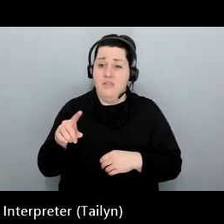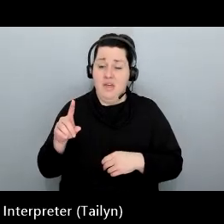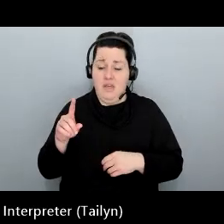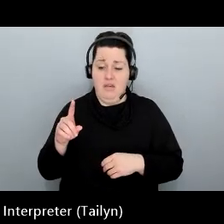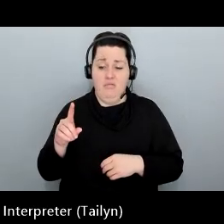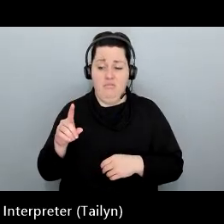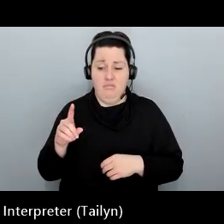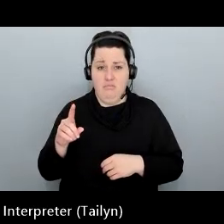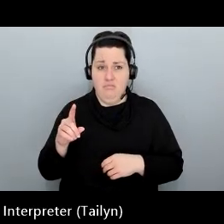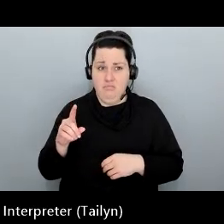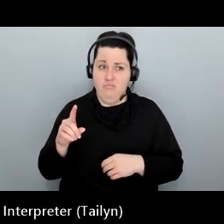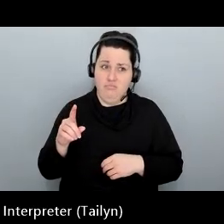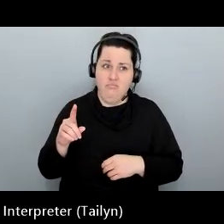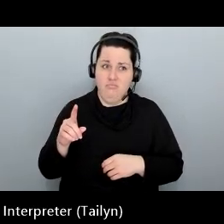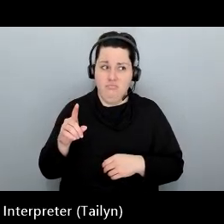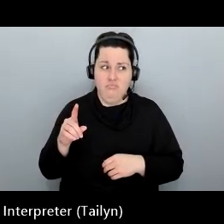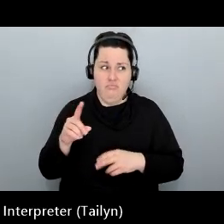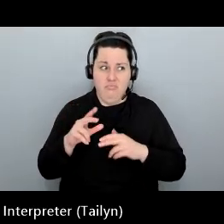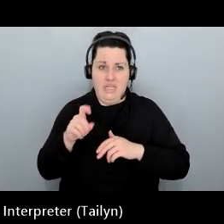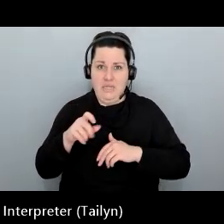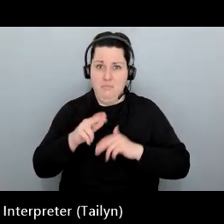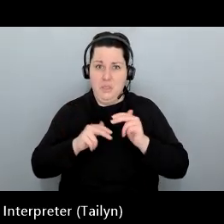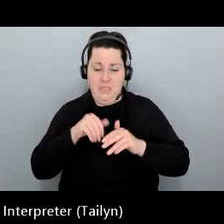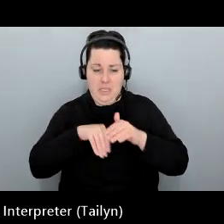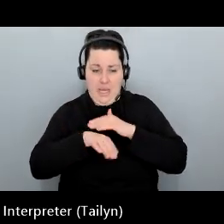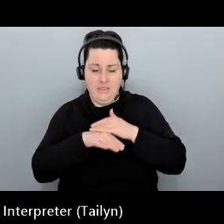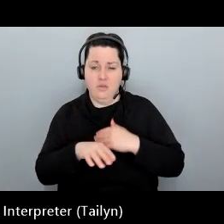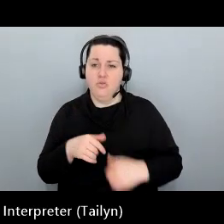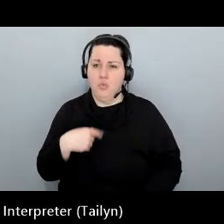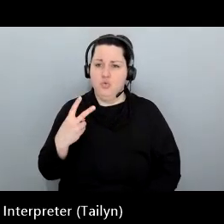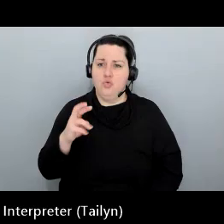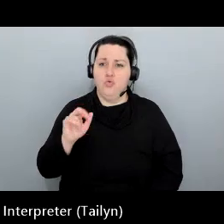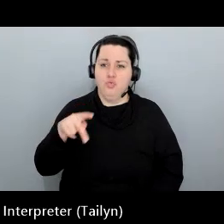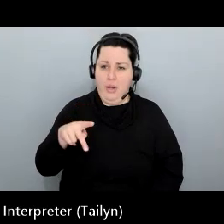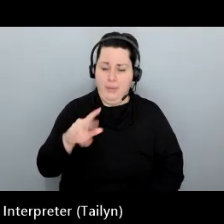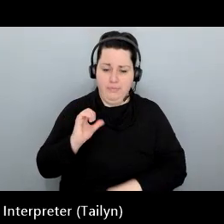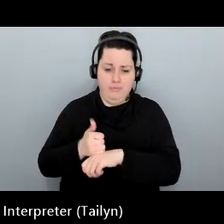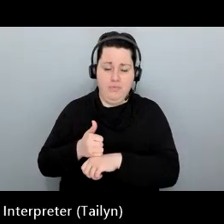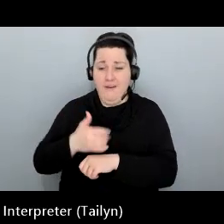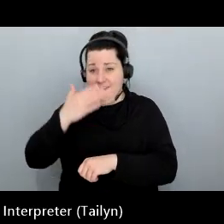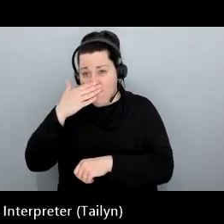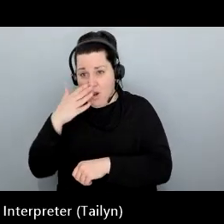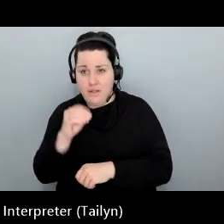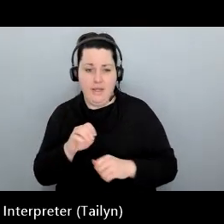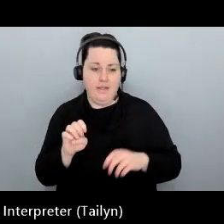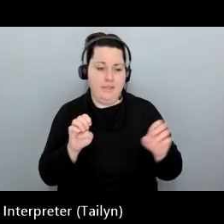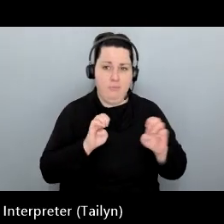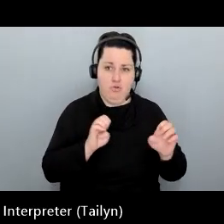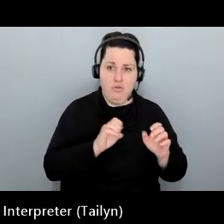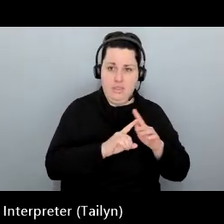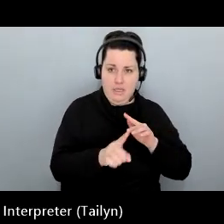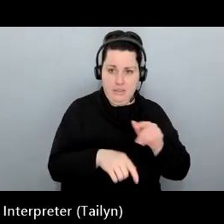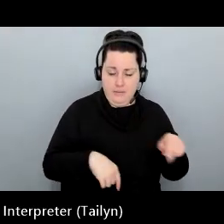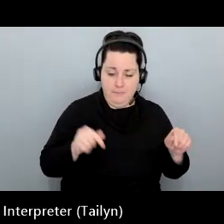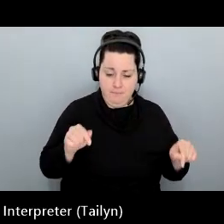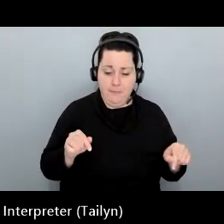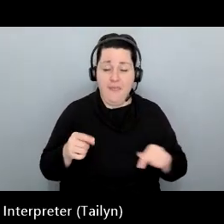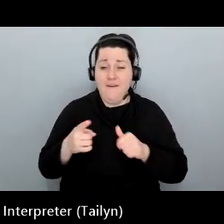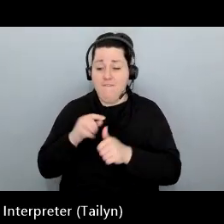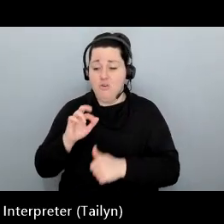to, access the building, and I install two ramps, one in the front and one in the emergency exit. The first ramp is going to